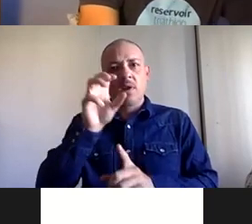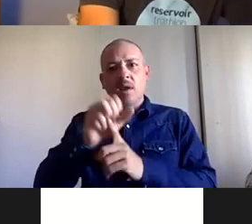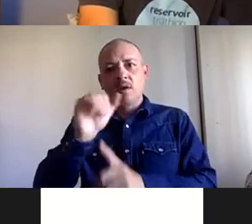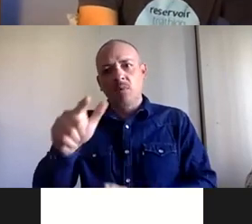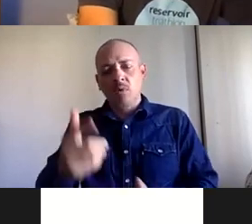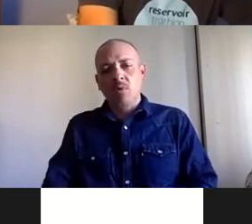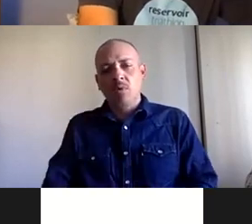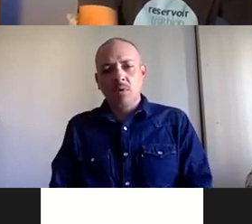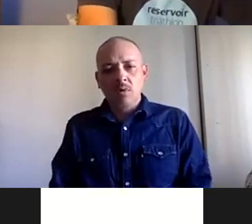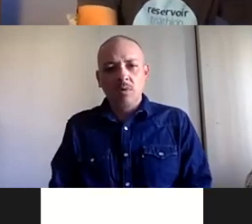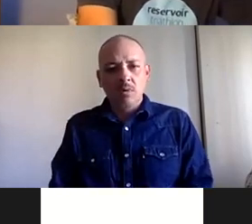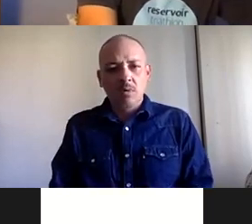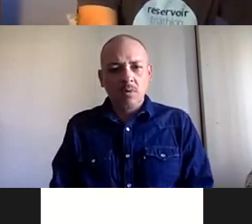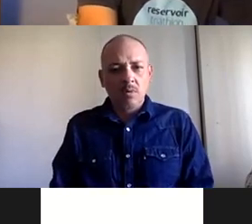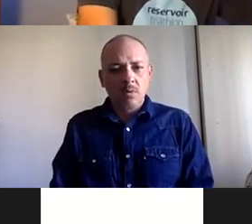so.